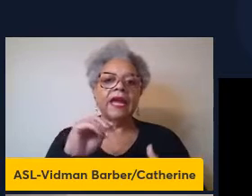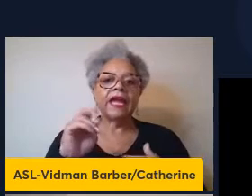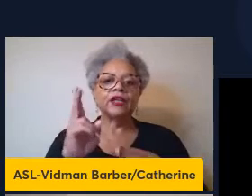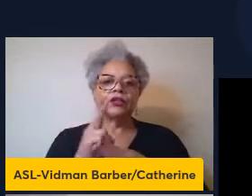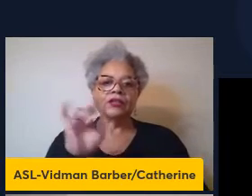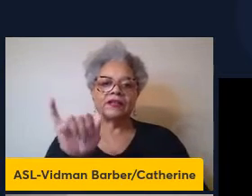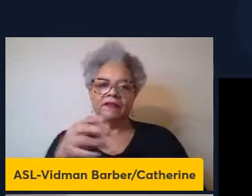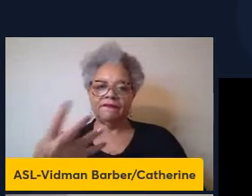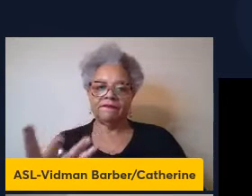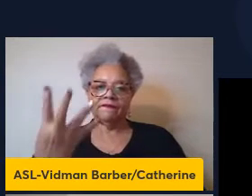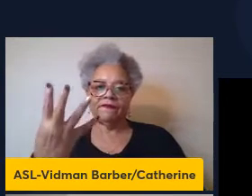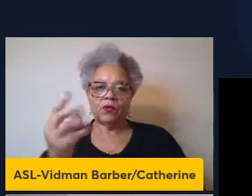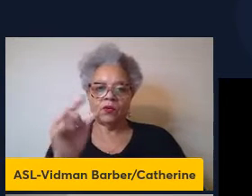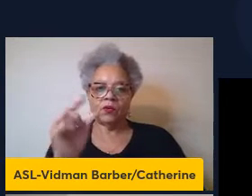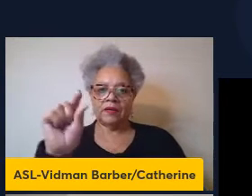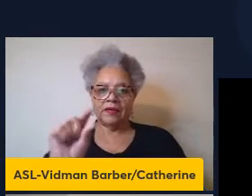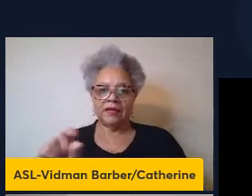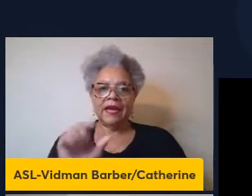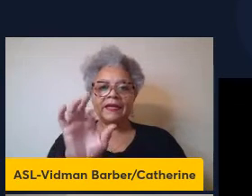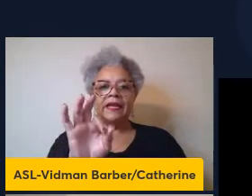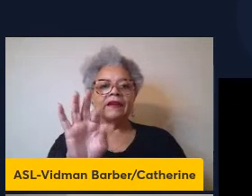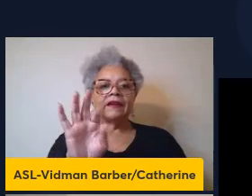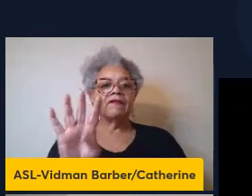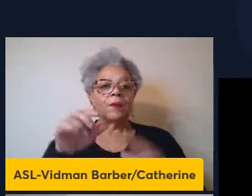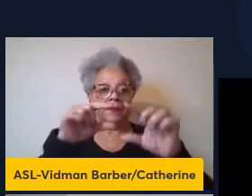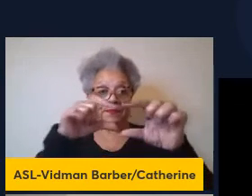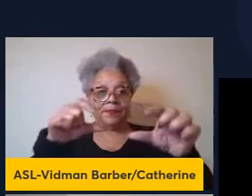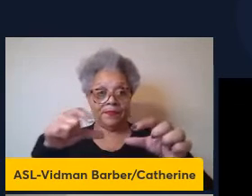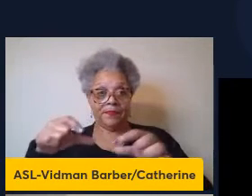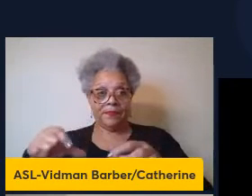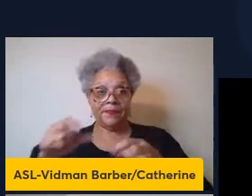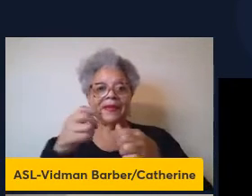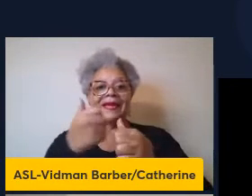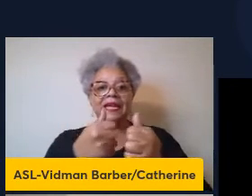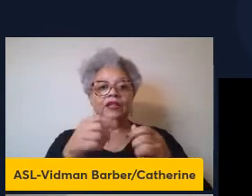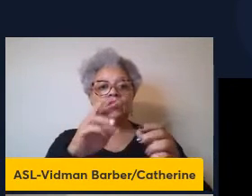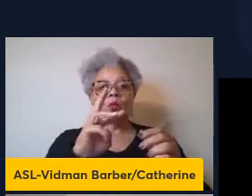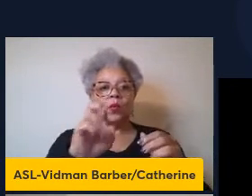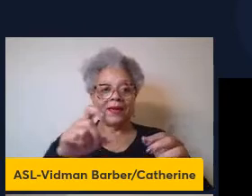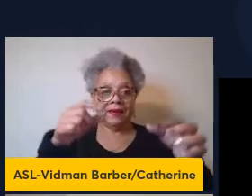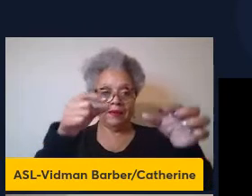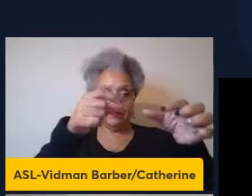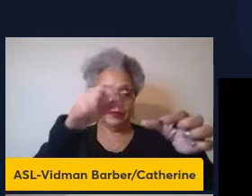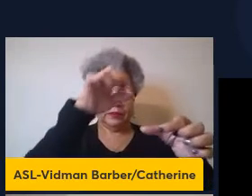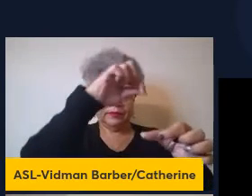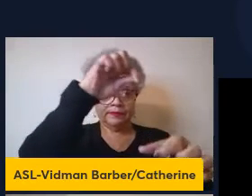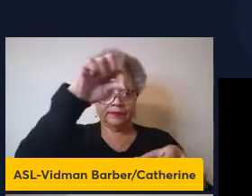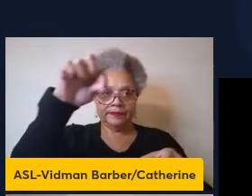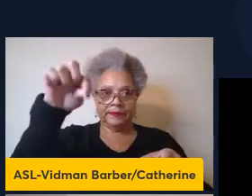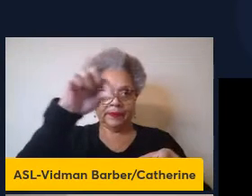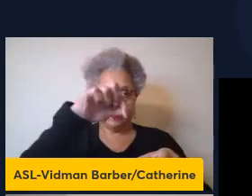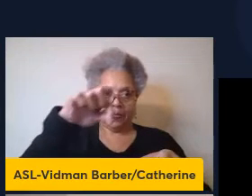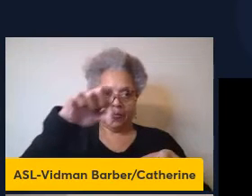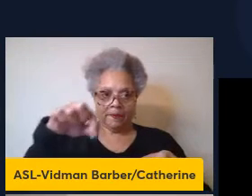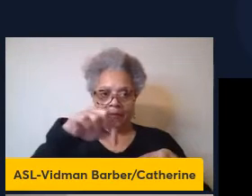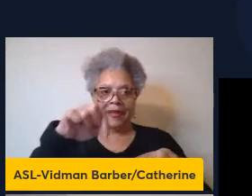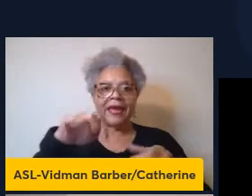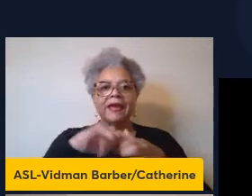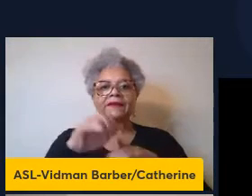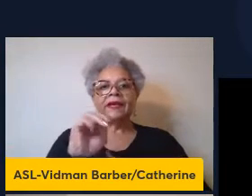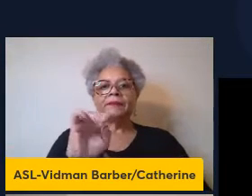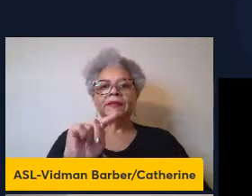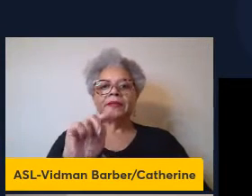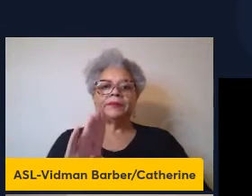four 96-well plates in which each well contained pool of MTB